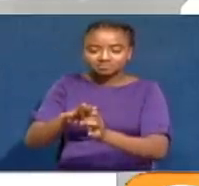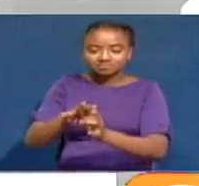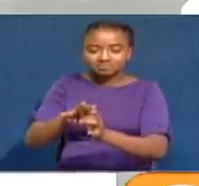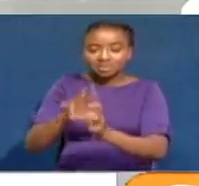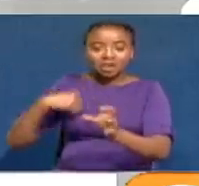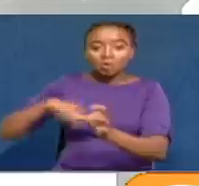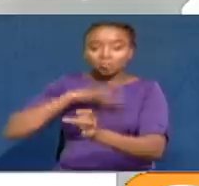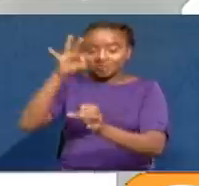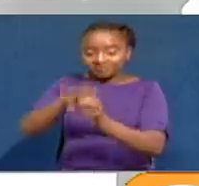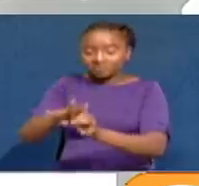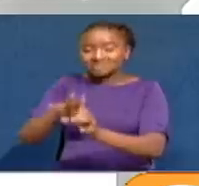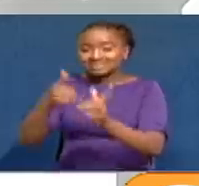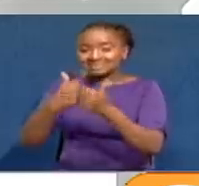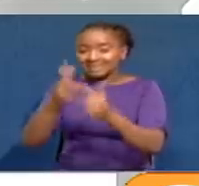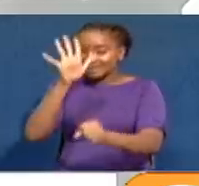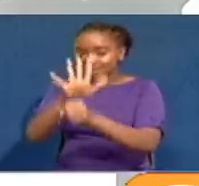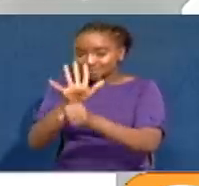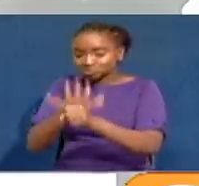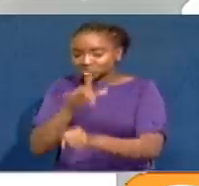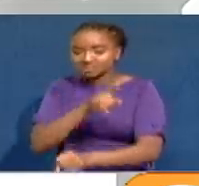Yes. And the majority, their way,